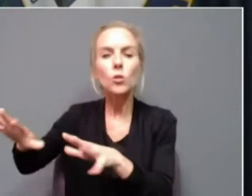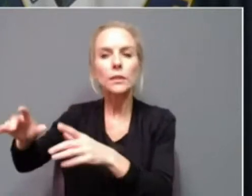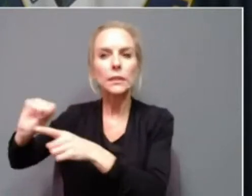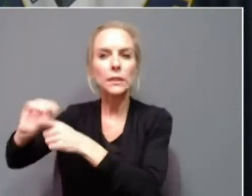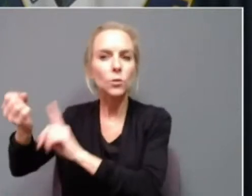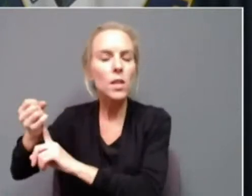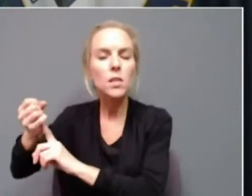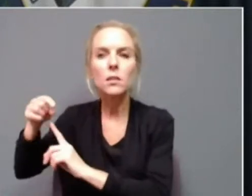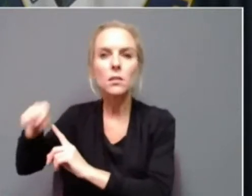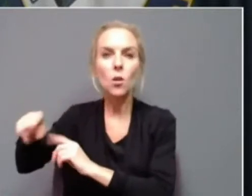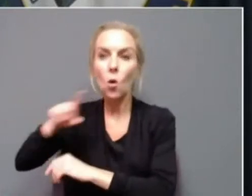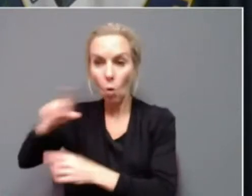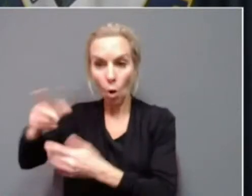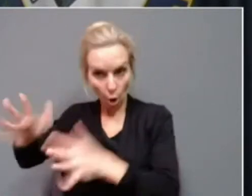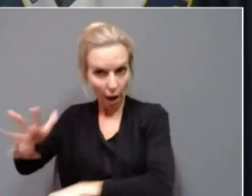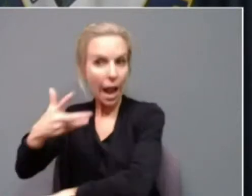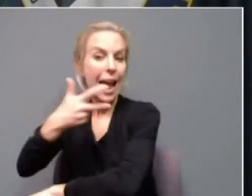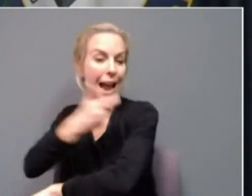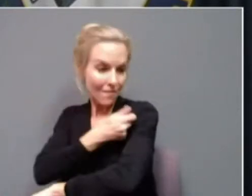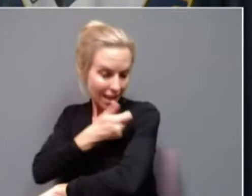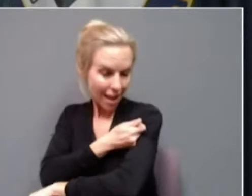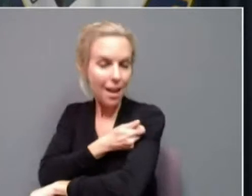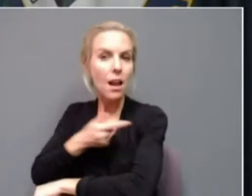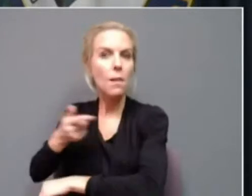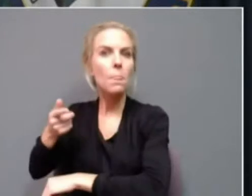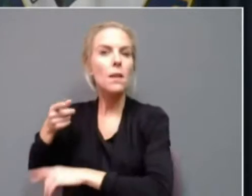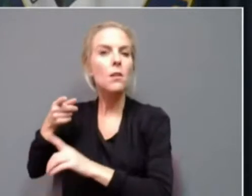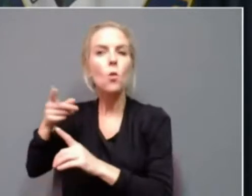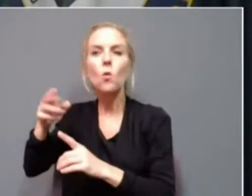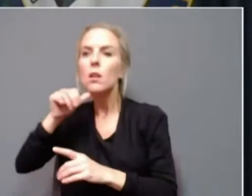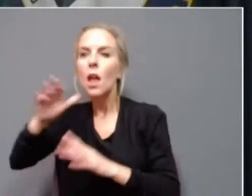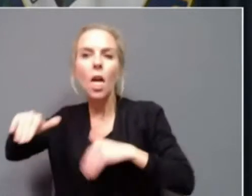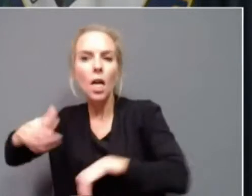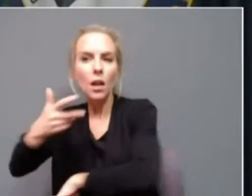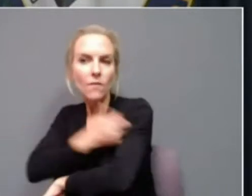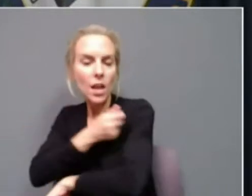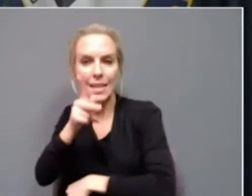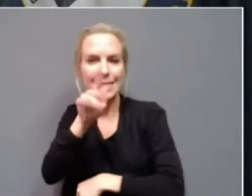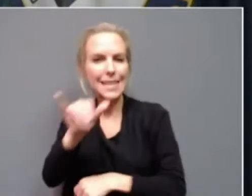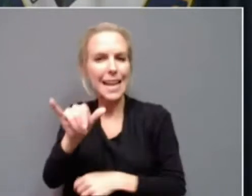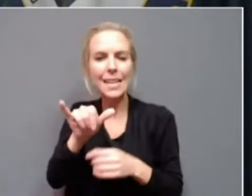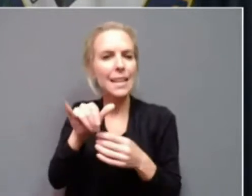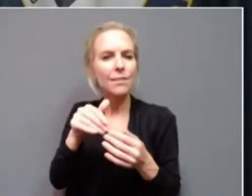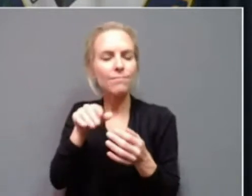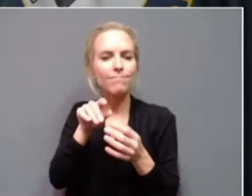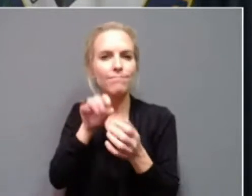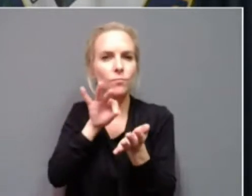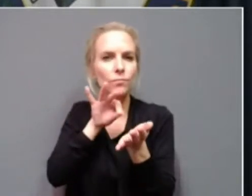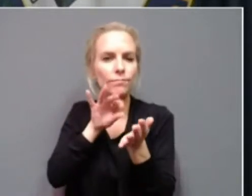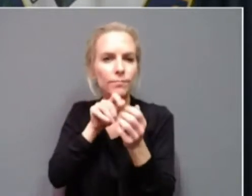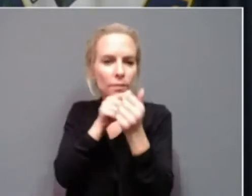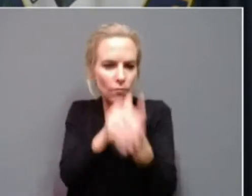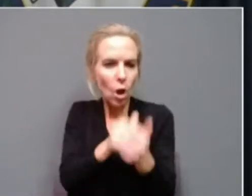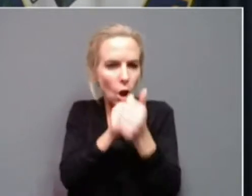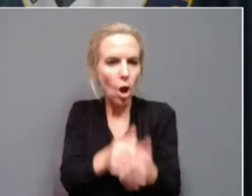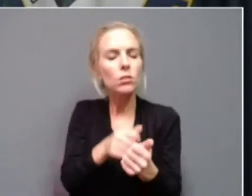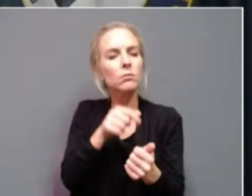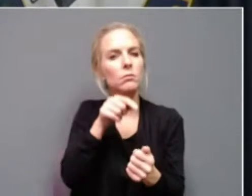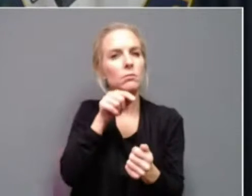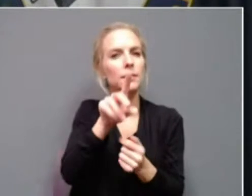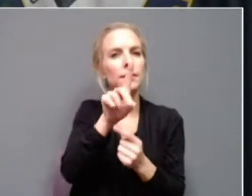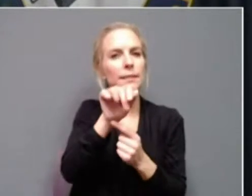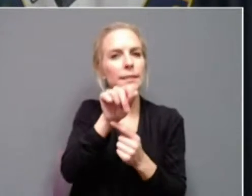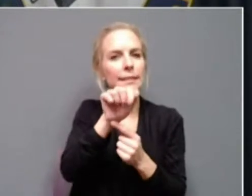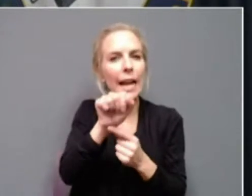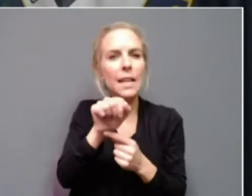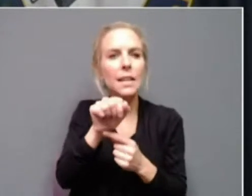are vaccinated or who are unvaccinated, using that as an excuse, is Kentucky holding any data about breakthrough cases, or is that something that's more